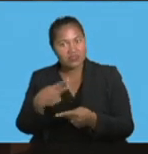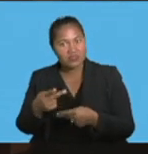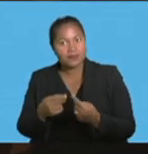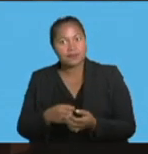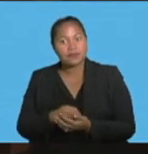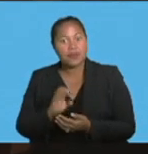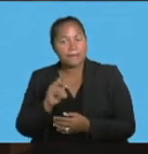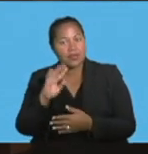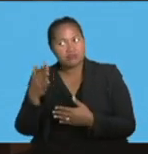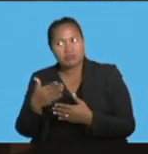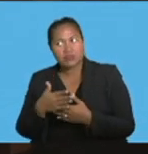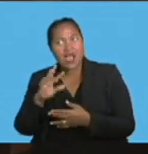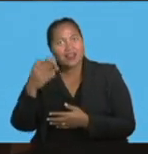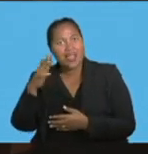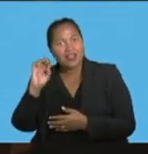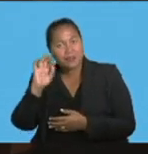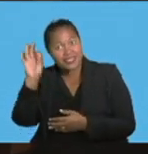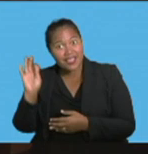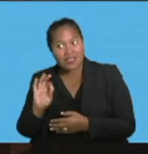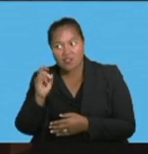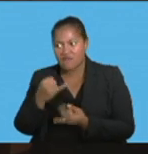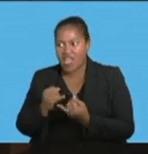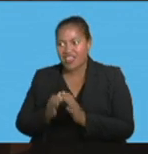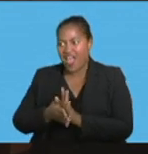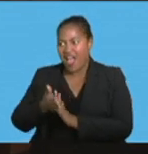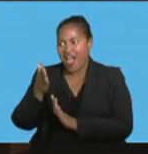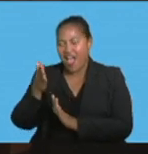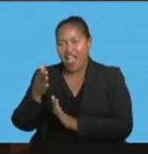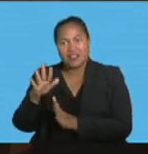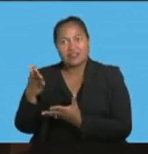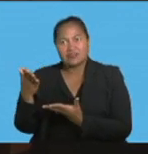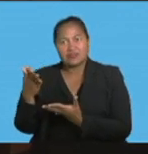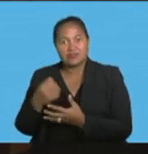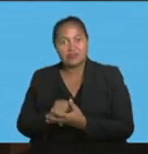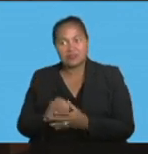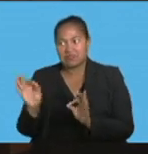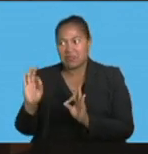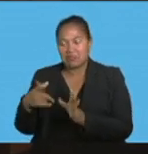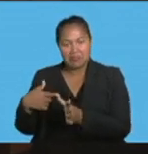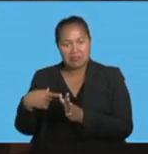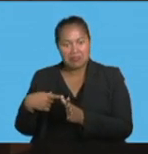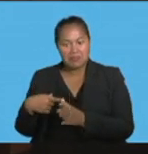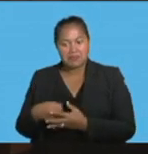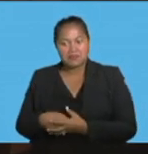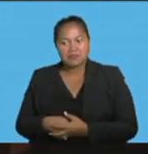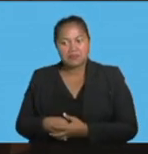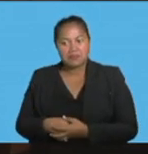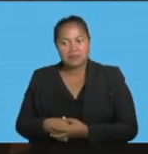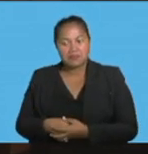closed 90% is a very high response rate that argues well with our endeavor for customer care.